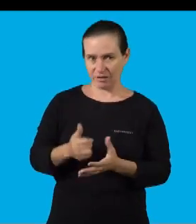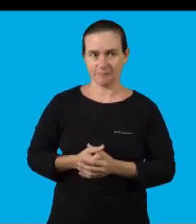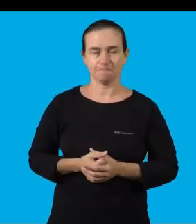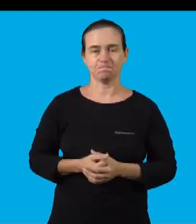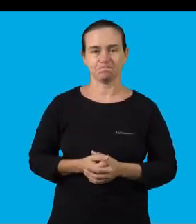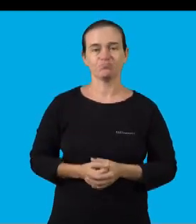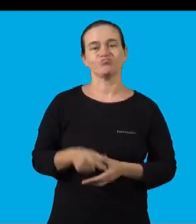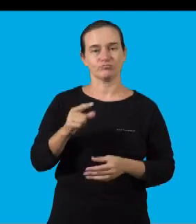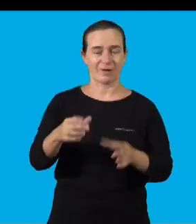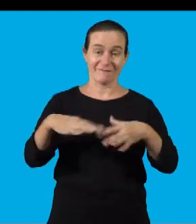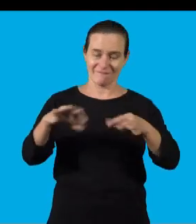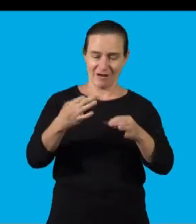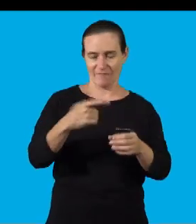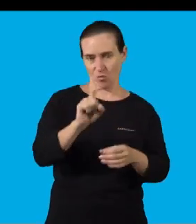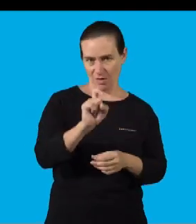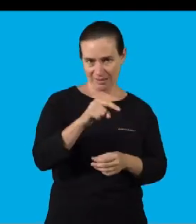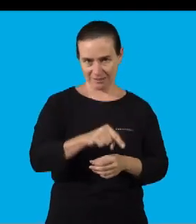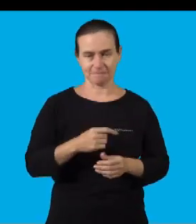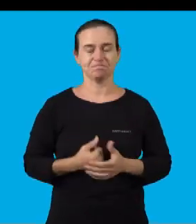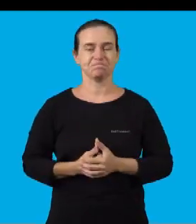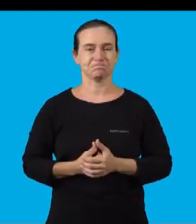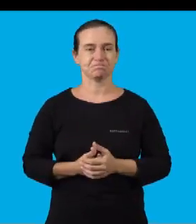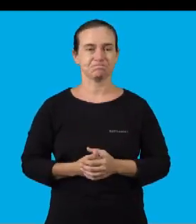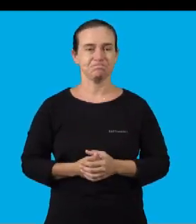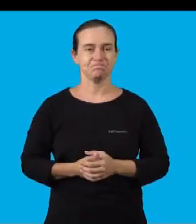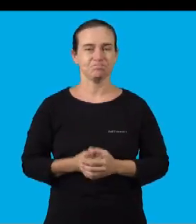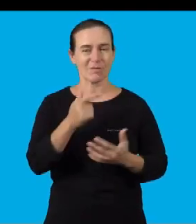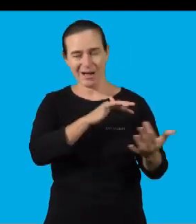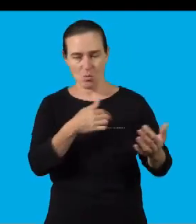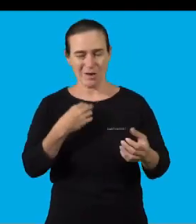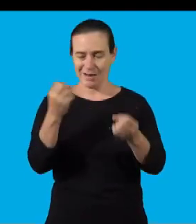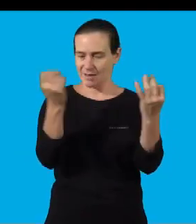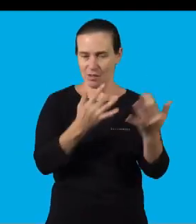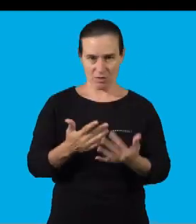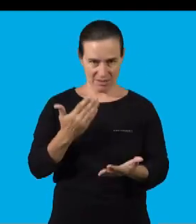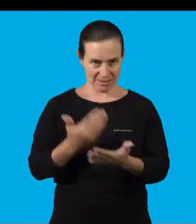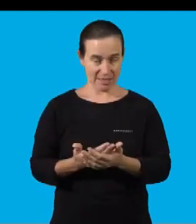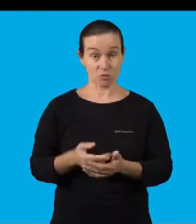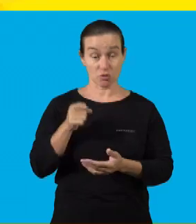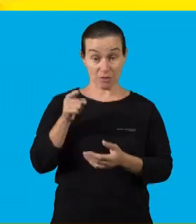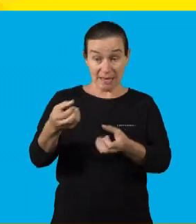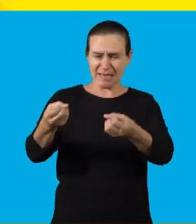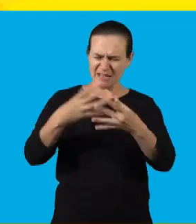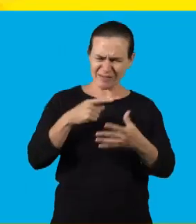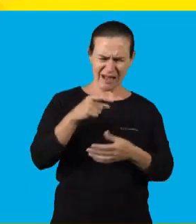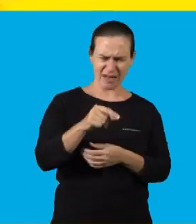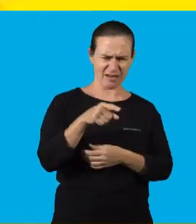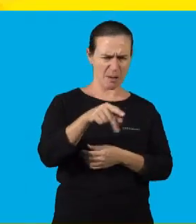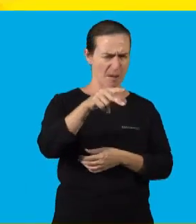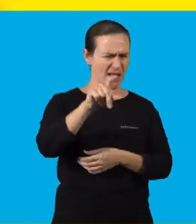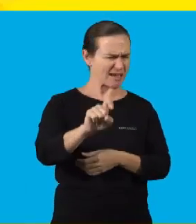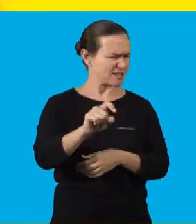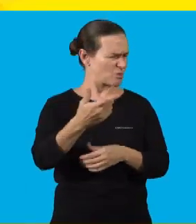And that is the value of x. So that is how you calculate when you are given variables in